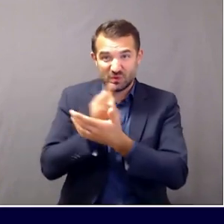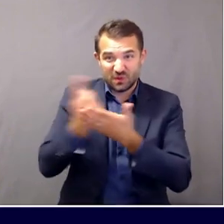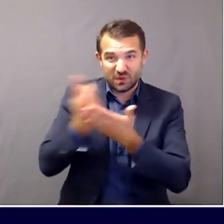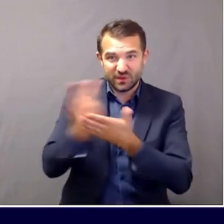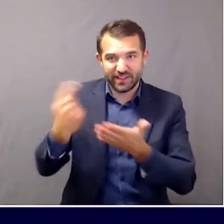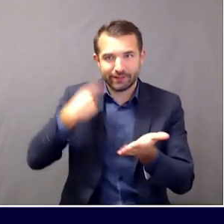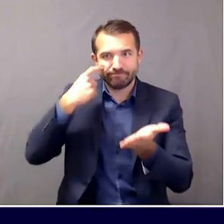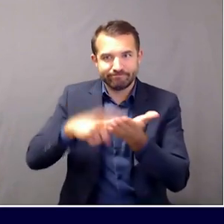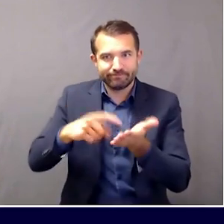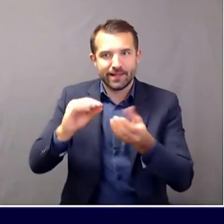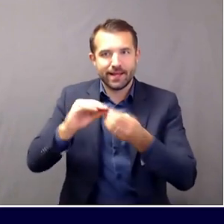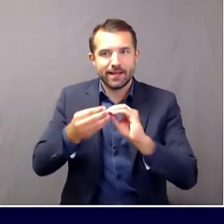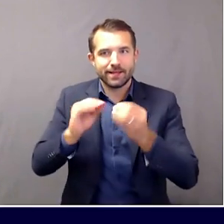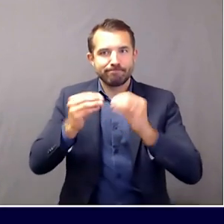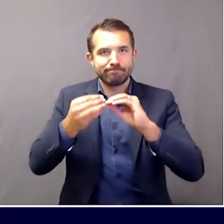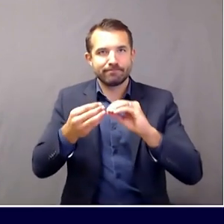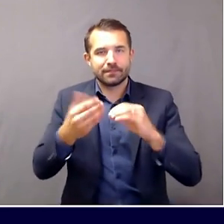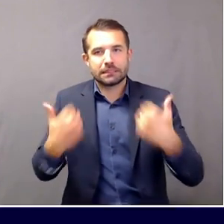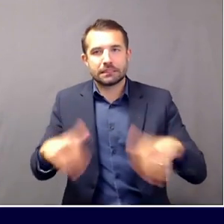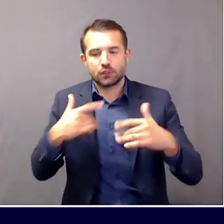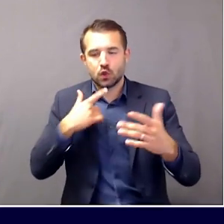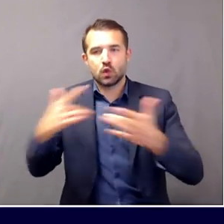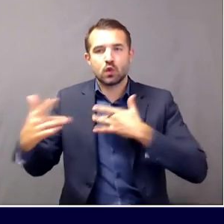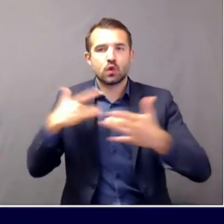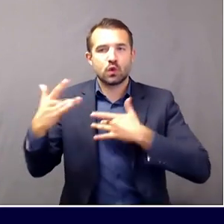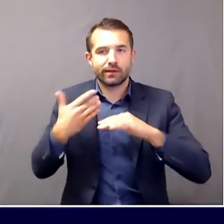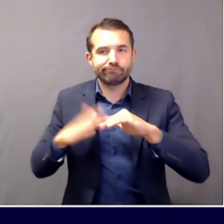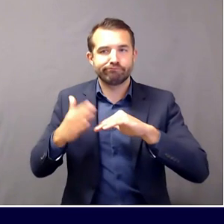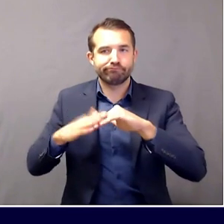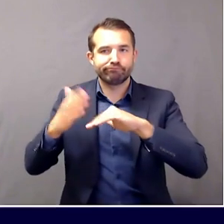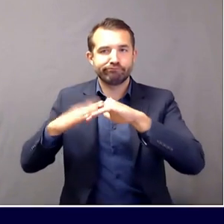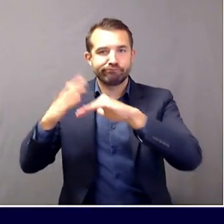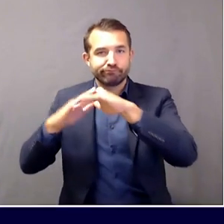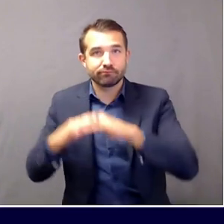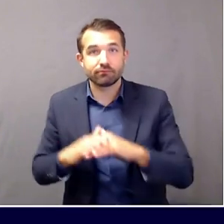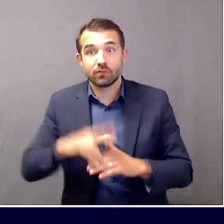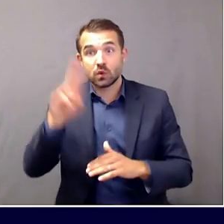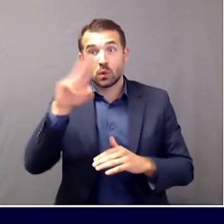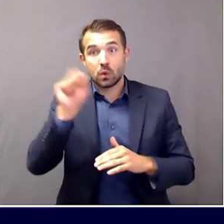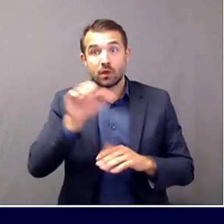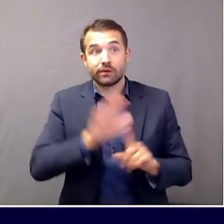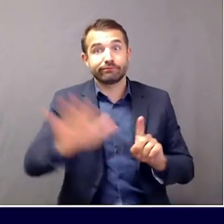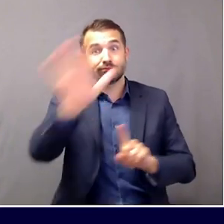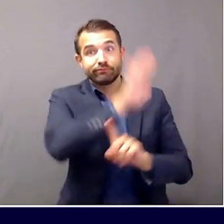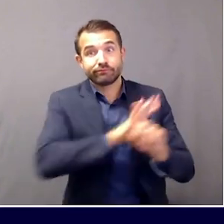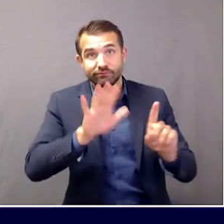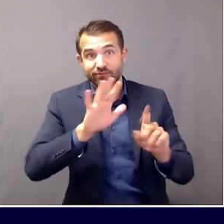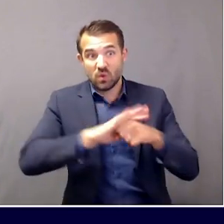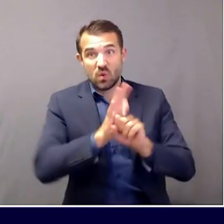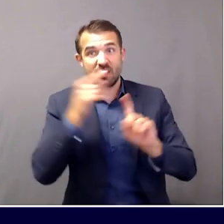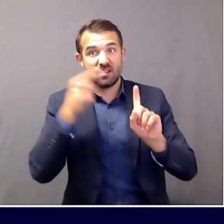now, COVID-19 has infected almost 8 million people across the United States and killed nearly